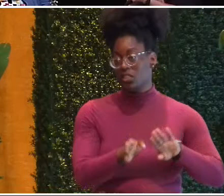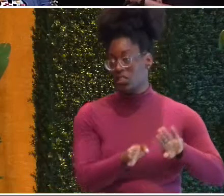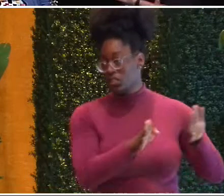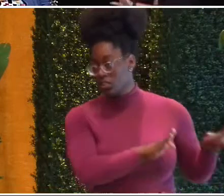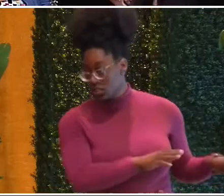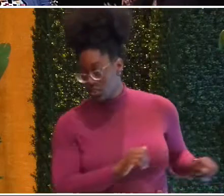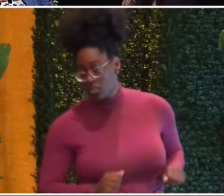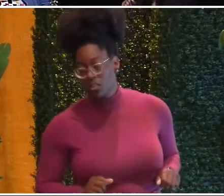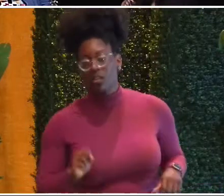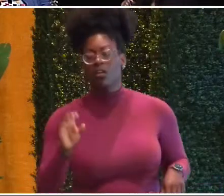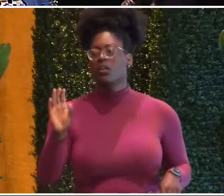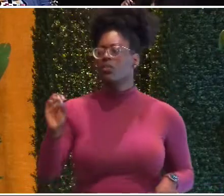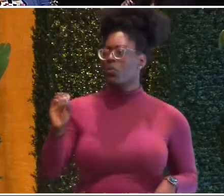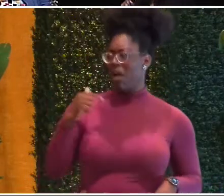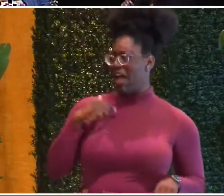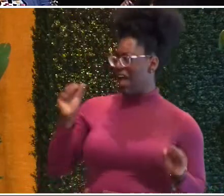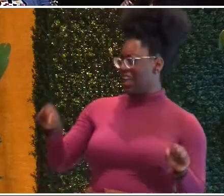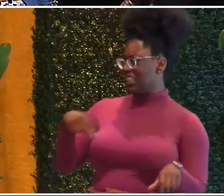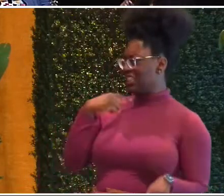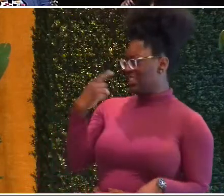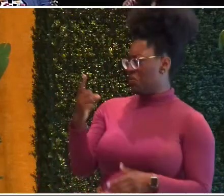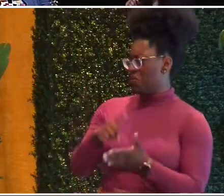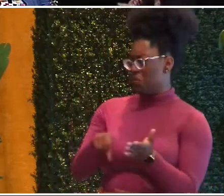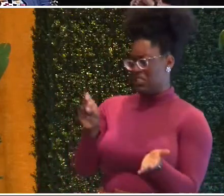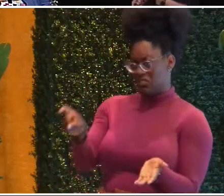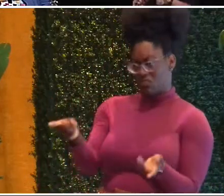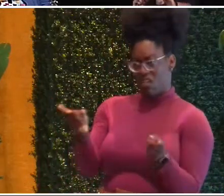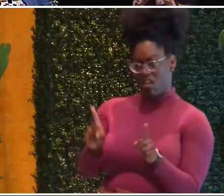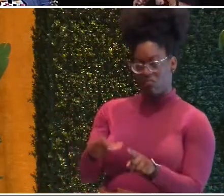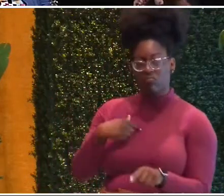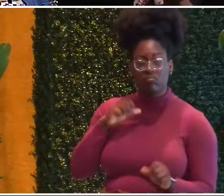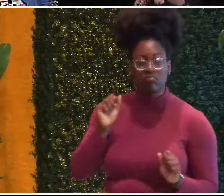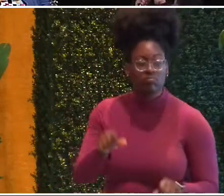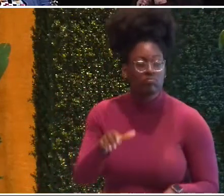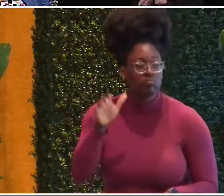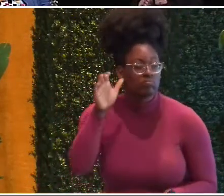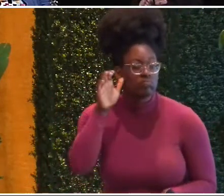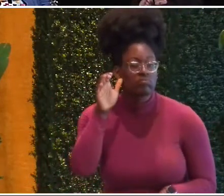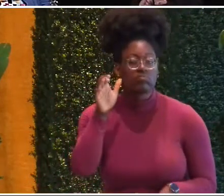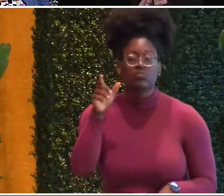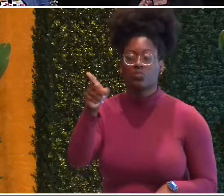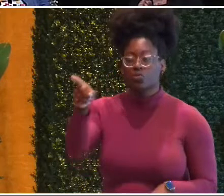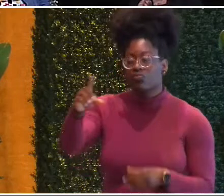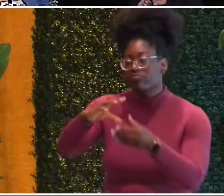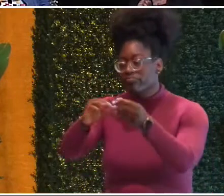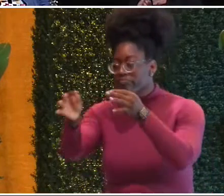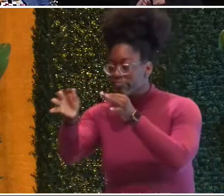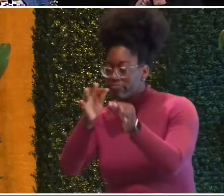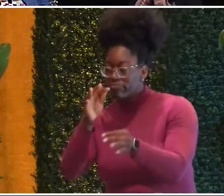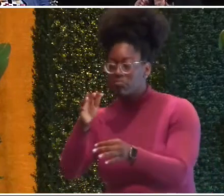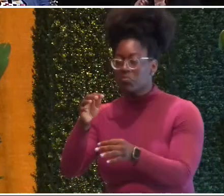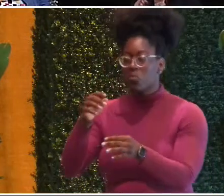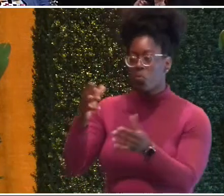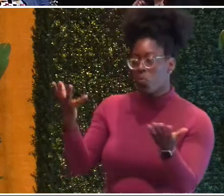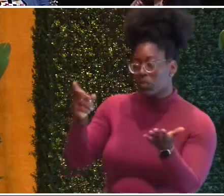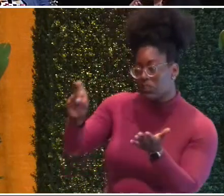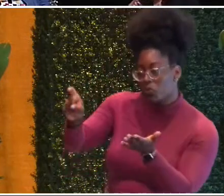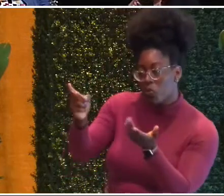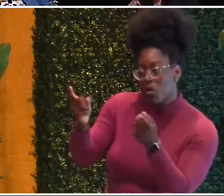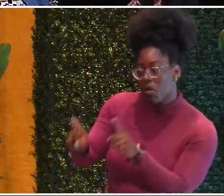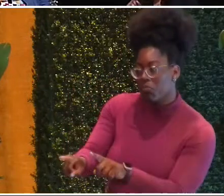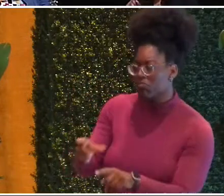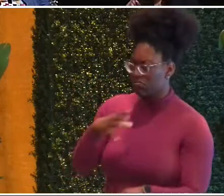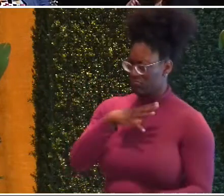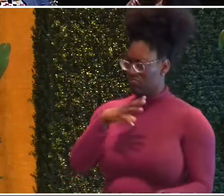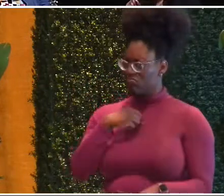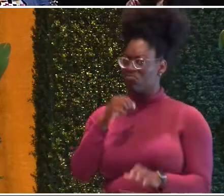I can tell you what needs to happen. I can listen when you tell me what needs to happen. I cannot